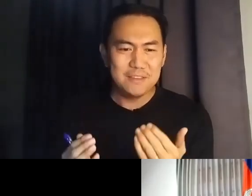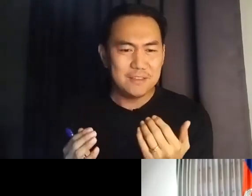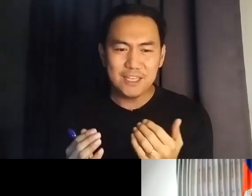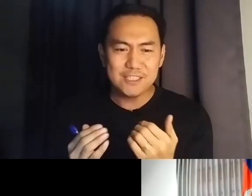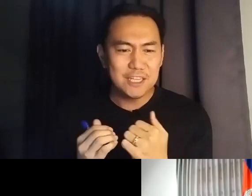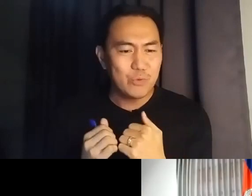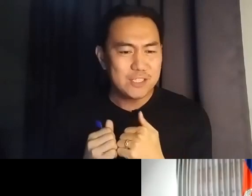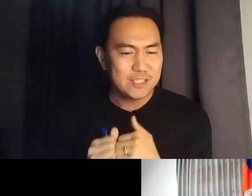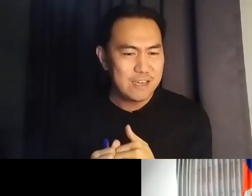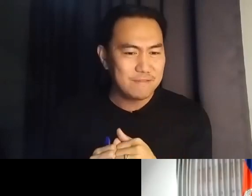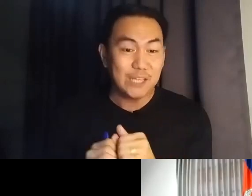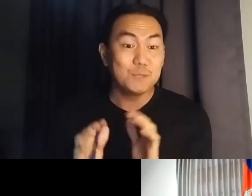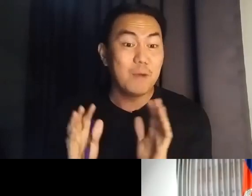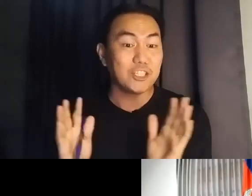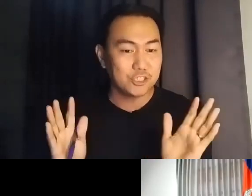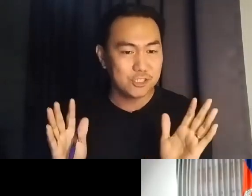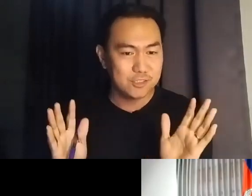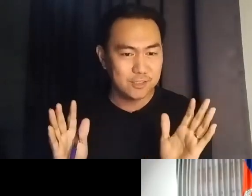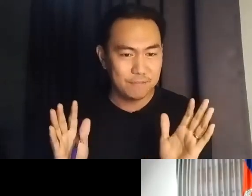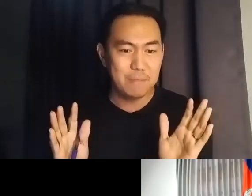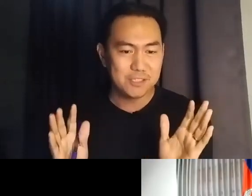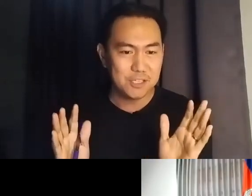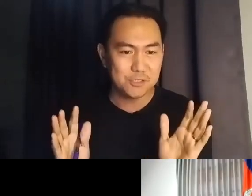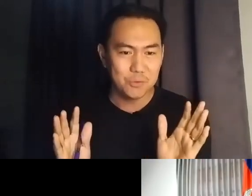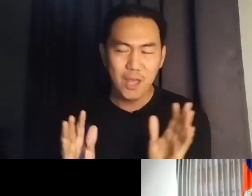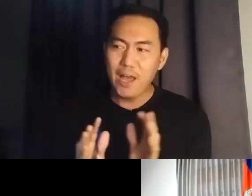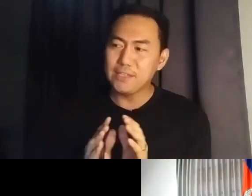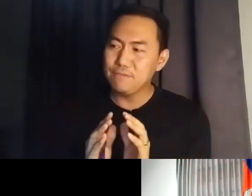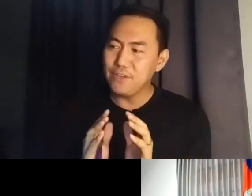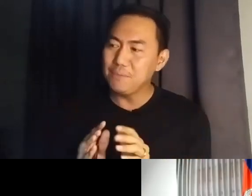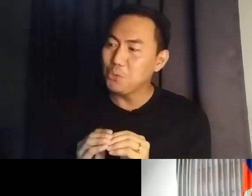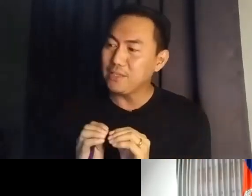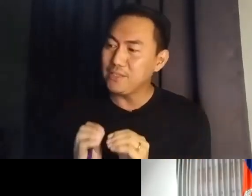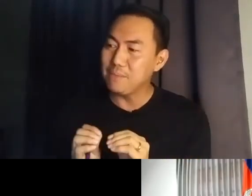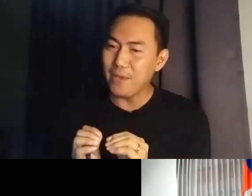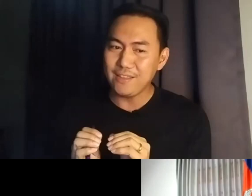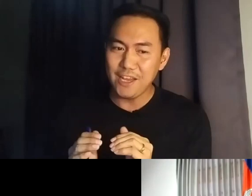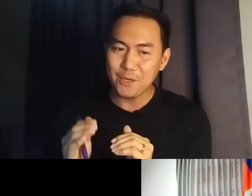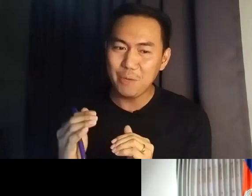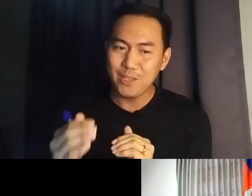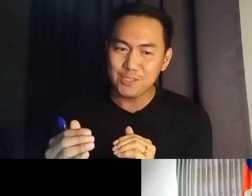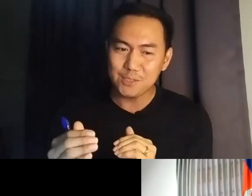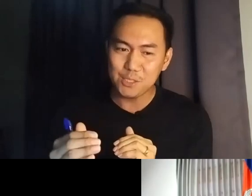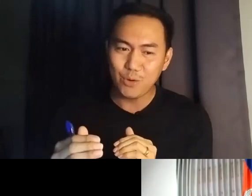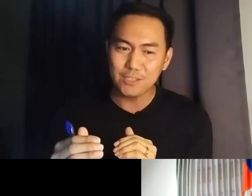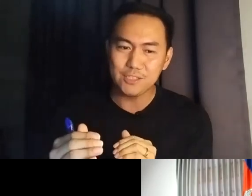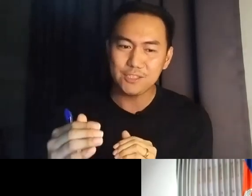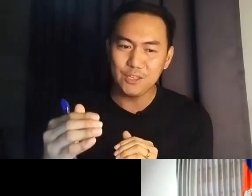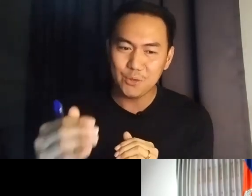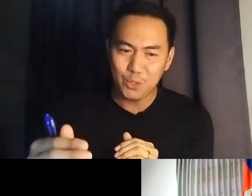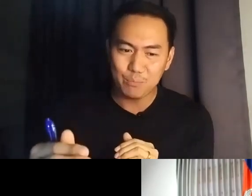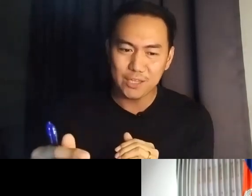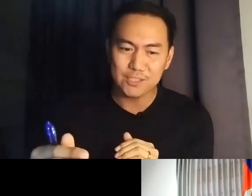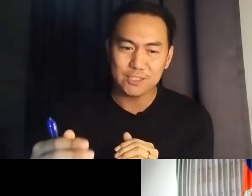participate does not receive as much, if I may say so, as the victims who participate in the criminal justice process,